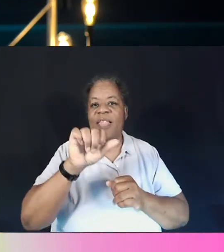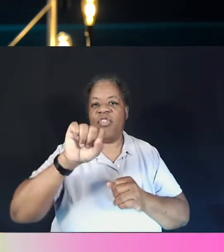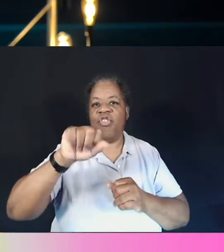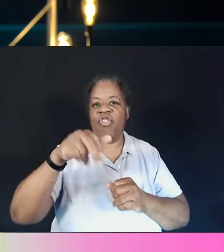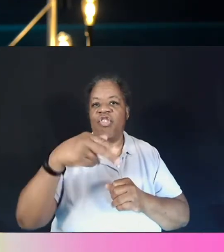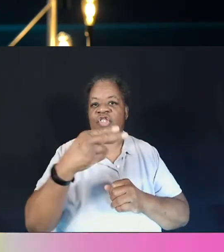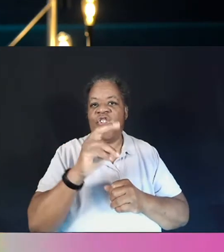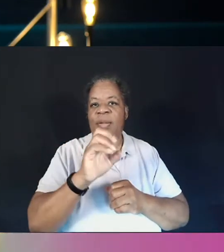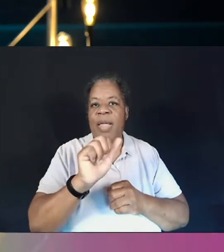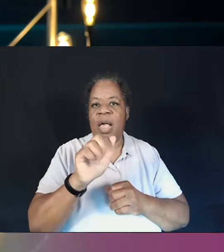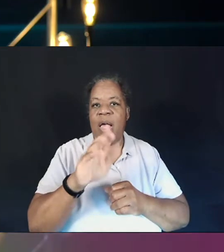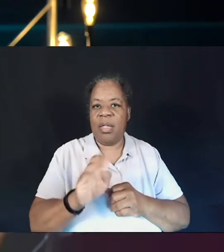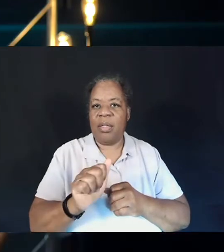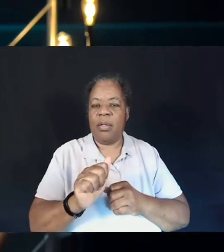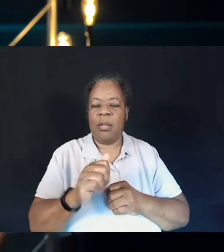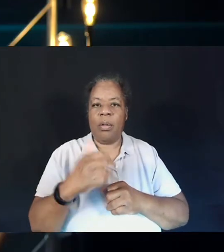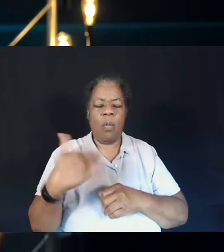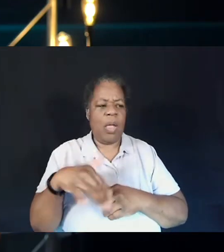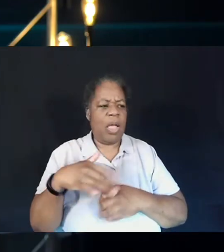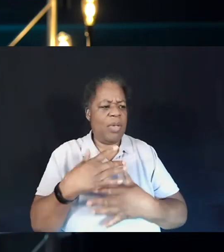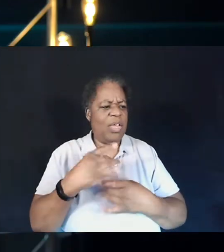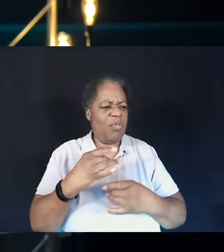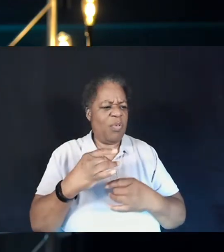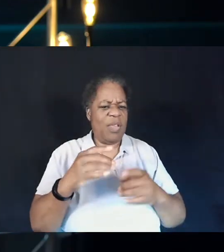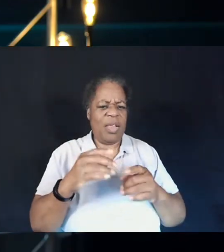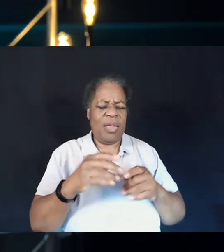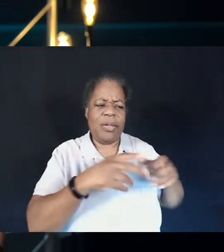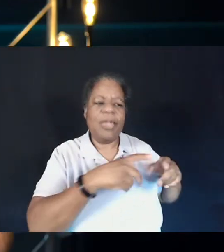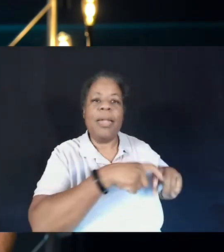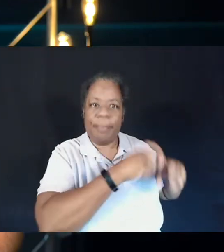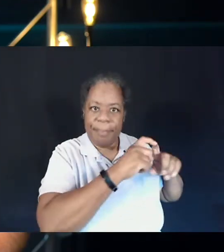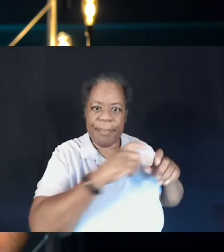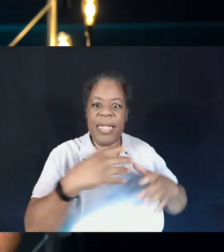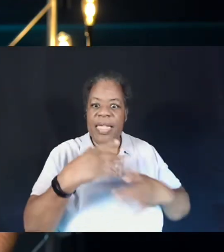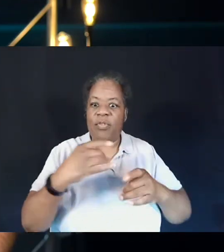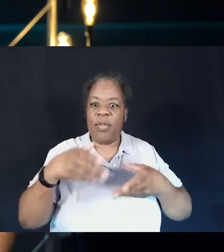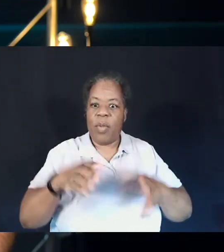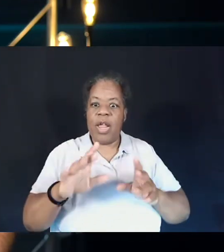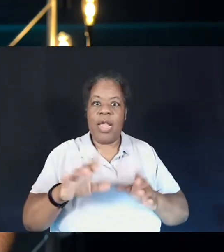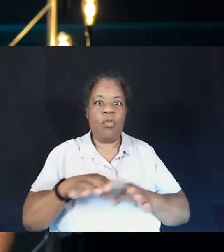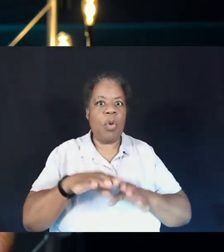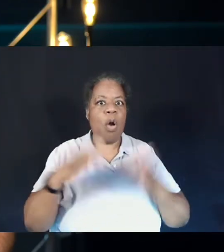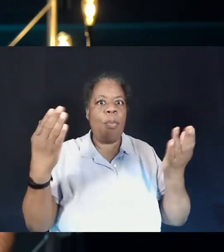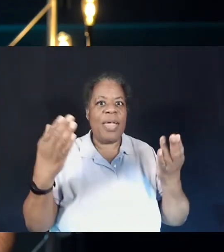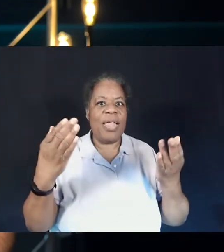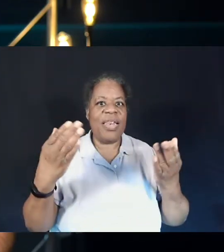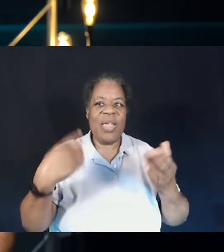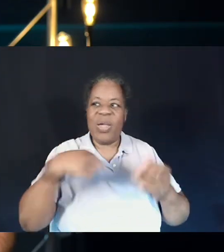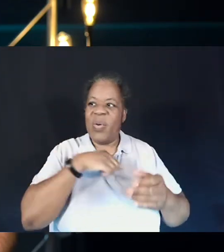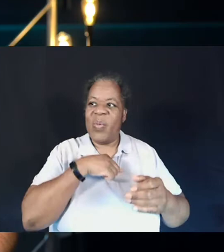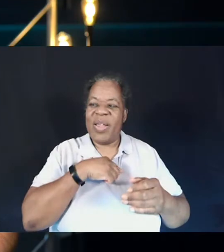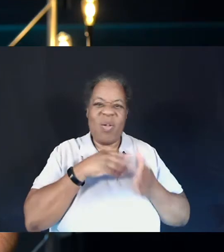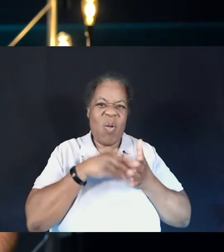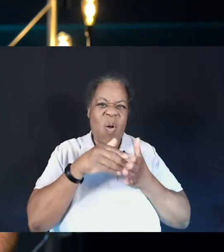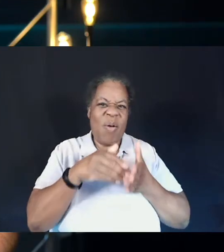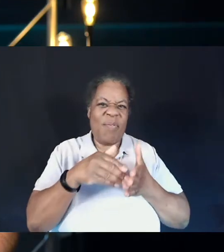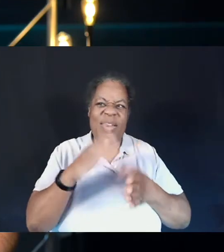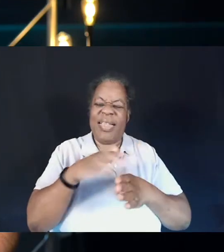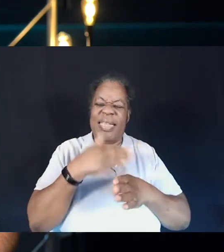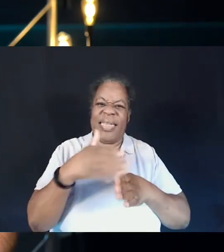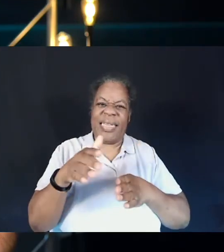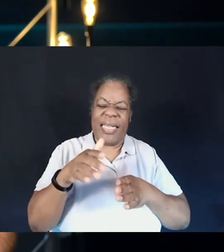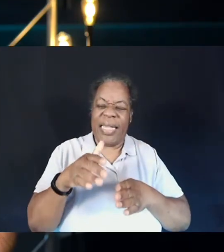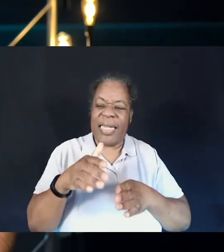That's an interesting way to open, isn't it? Think about it for a second. We don't often sing songs in worship services about moral